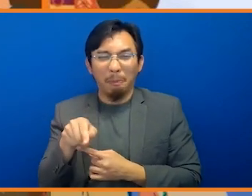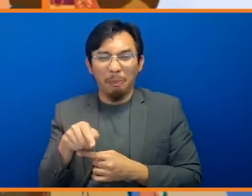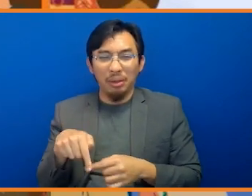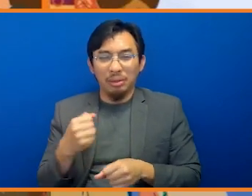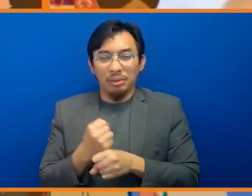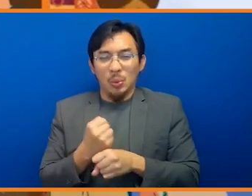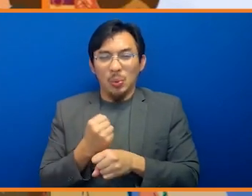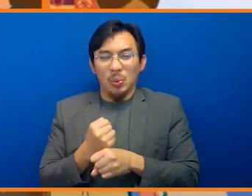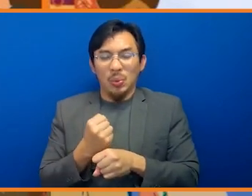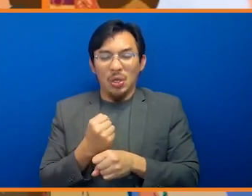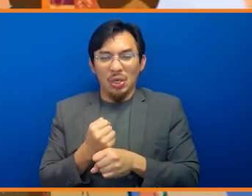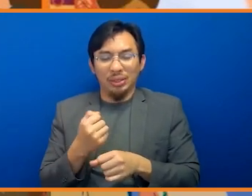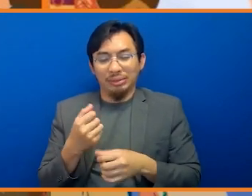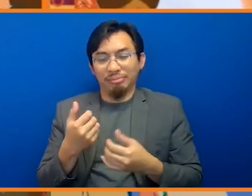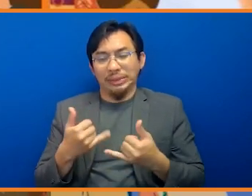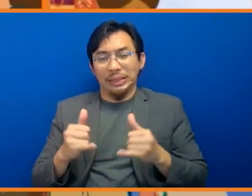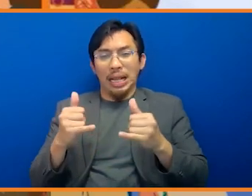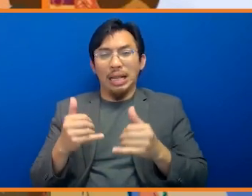application is still